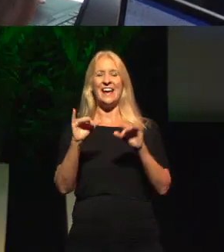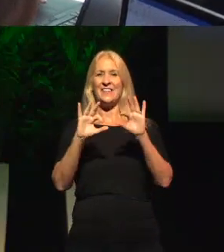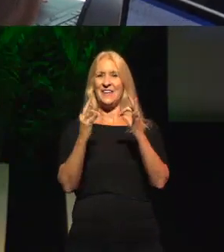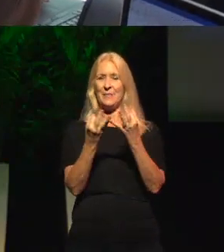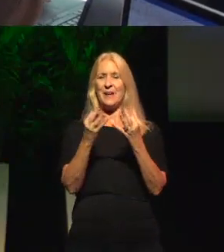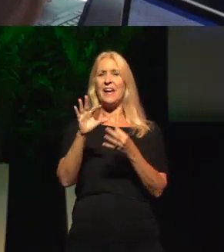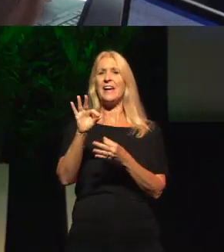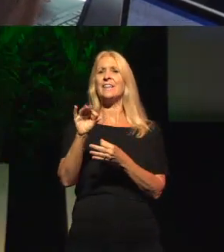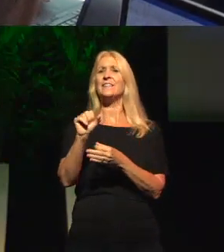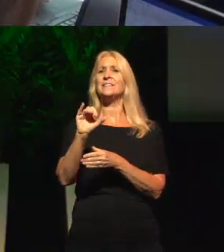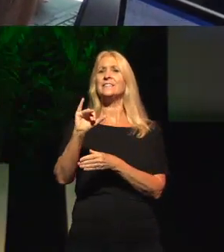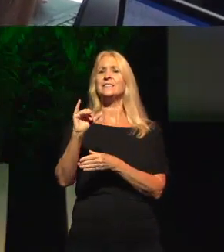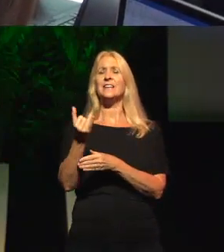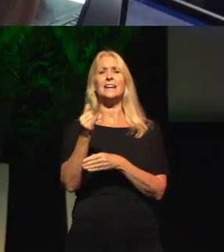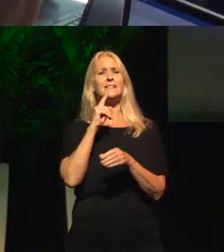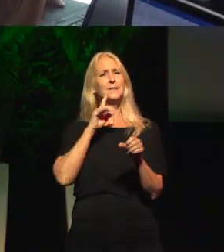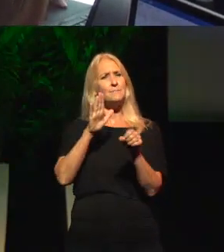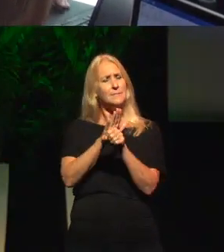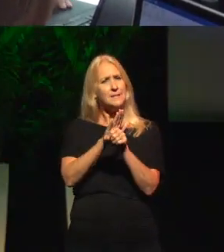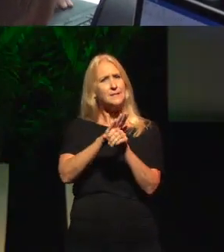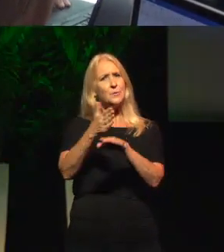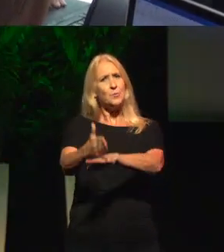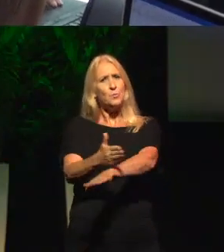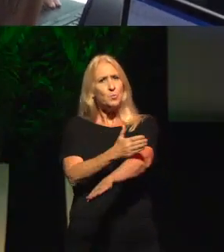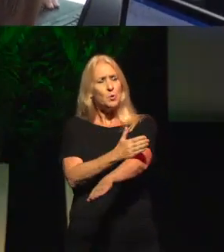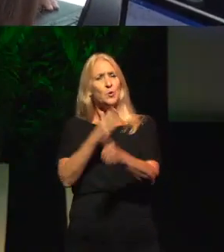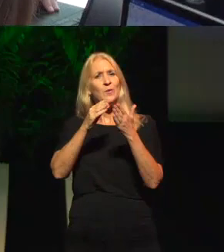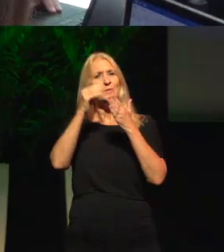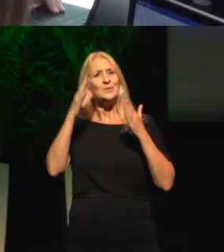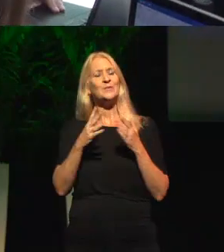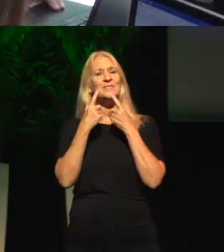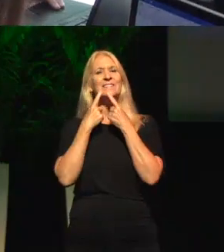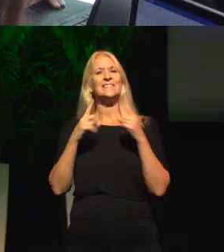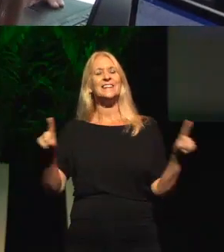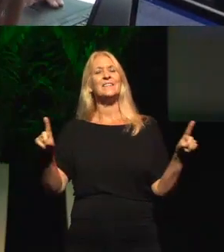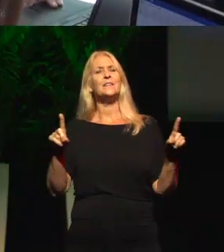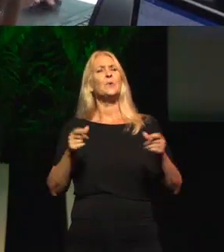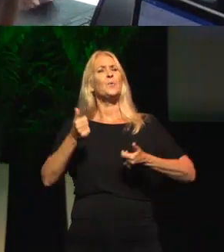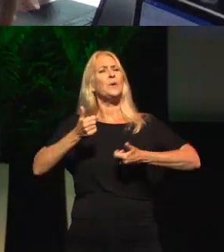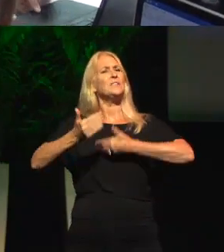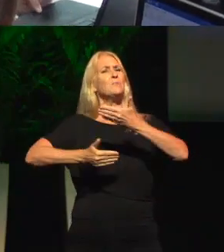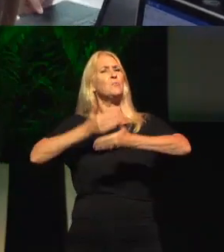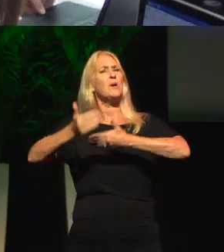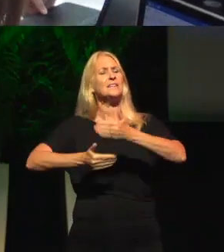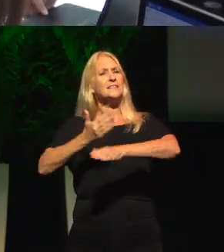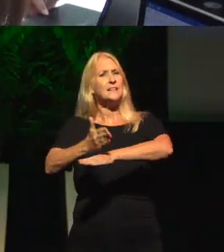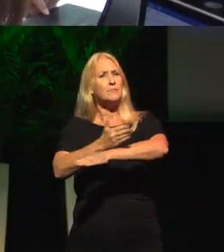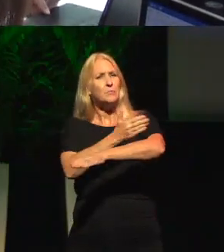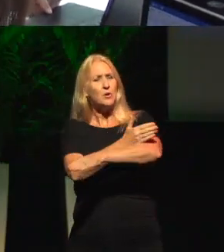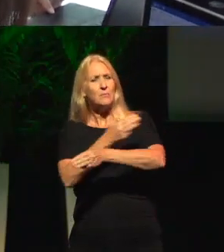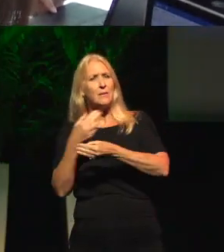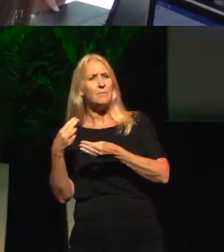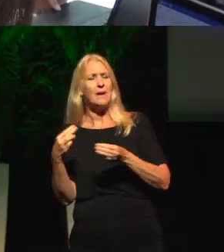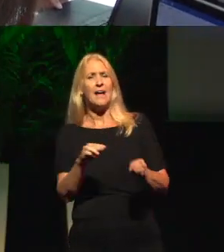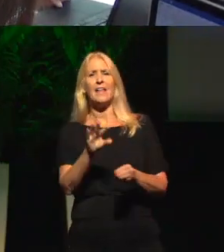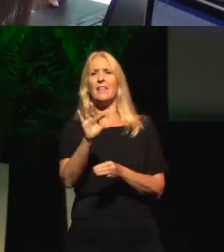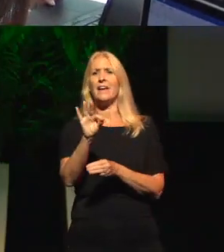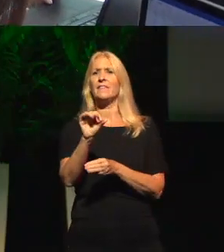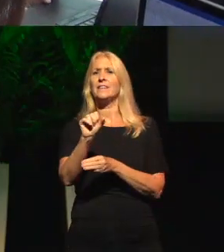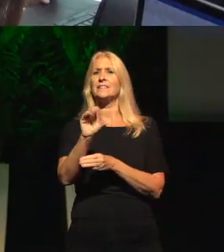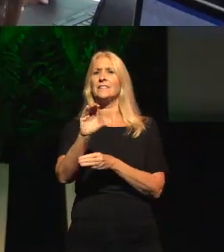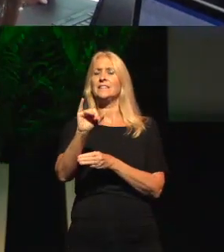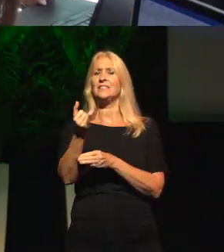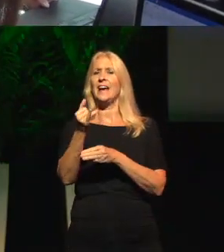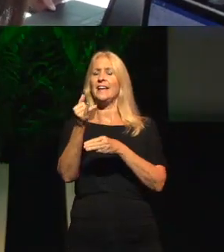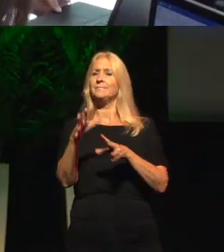FSCJ is committed to improvement to fulfill our mission of student success. What process improvement methodology has FSCJ